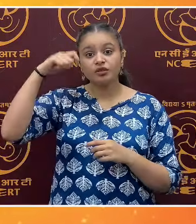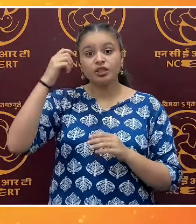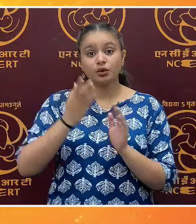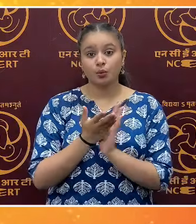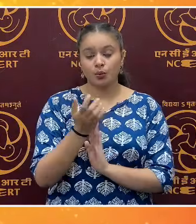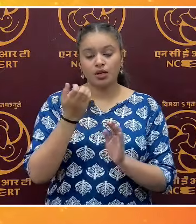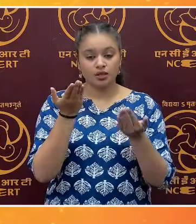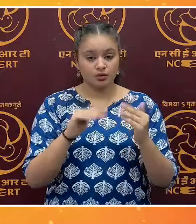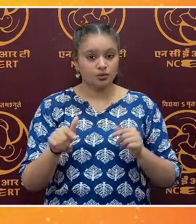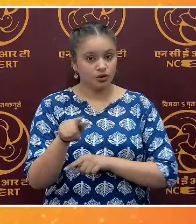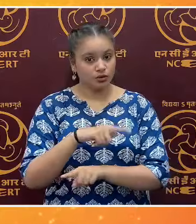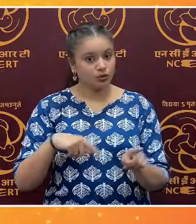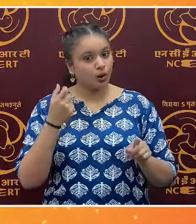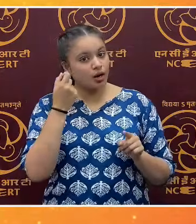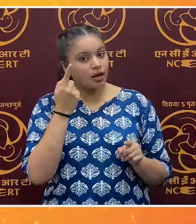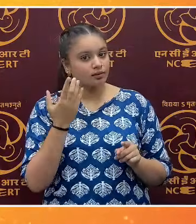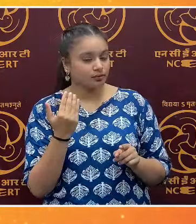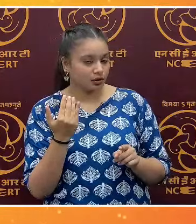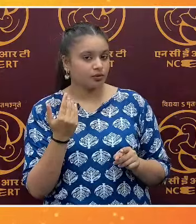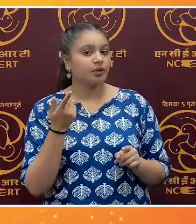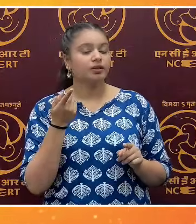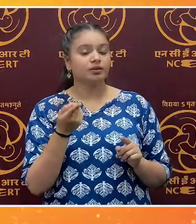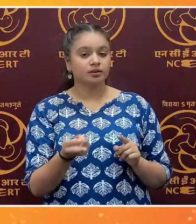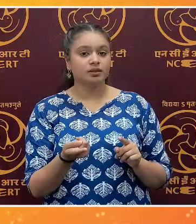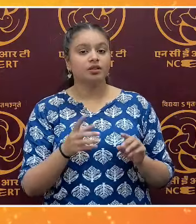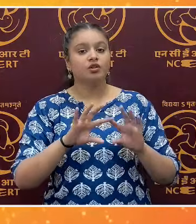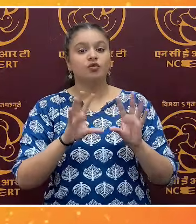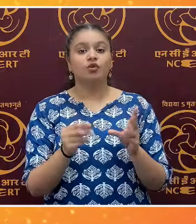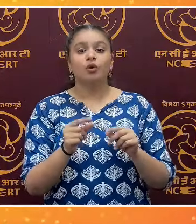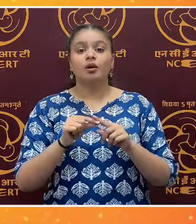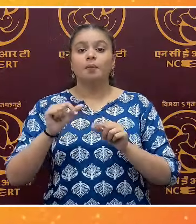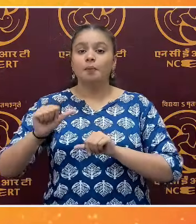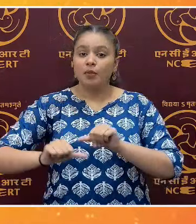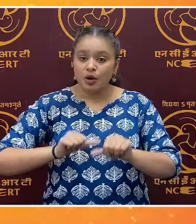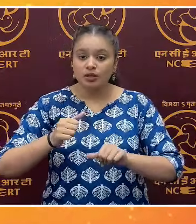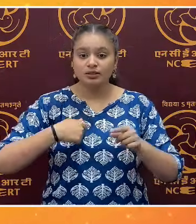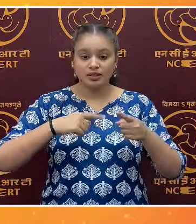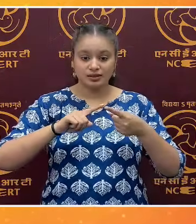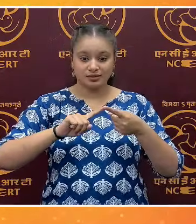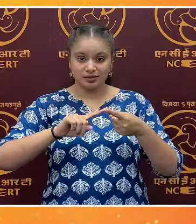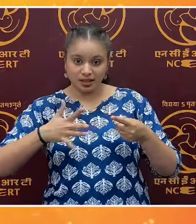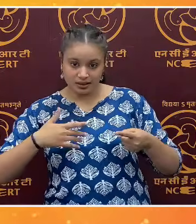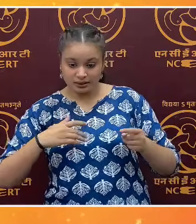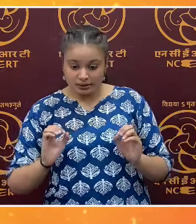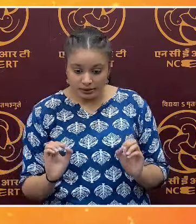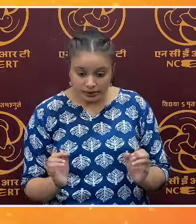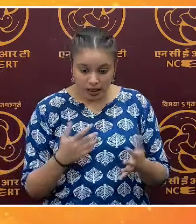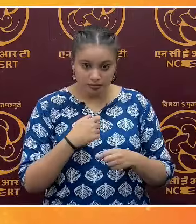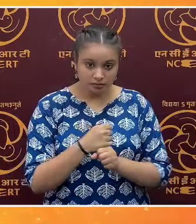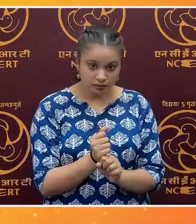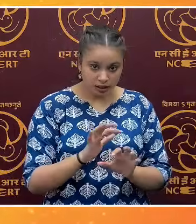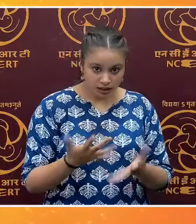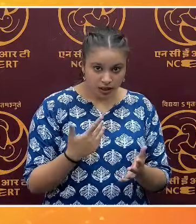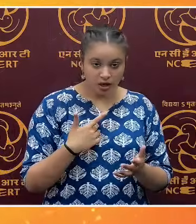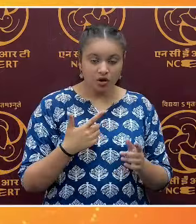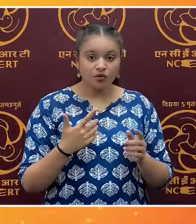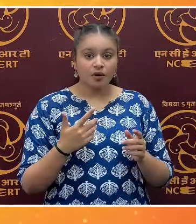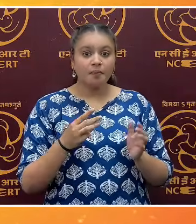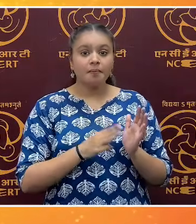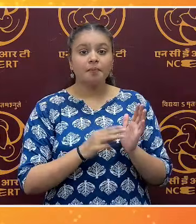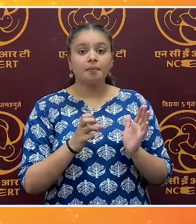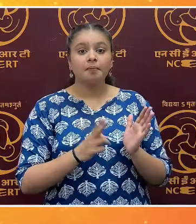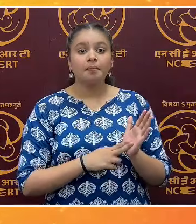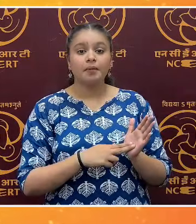the student will understand the entire process of how electricity is generated and how it is, like from the main pole, from the